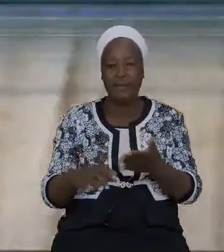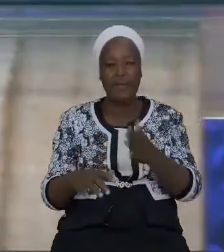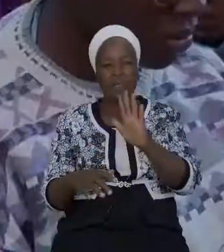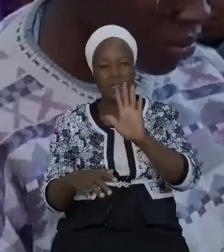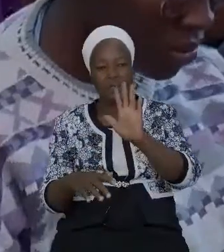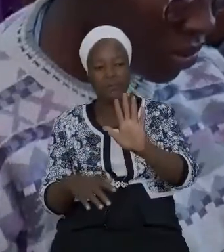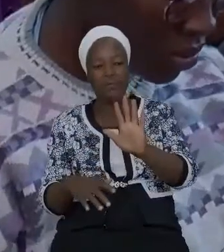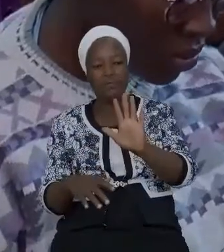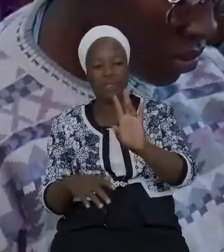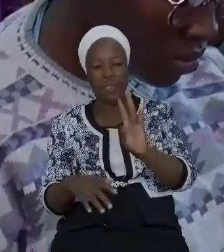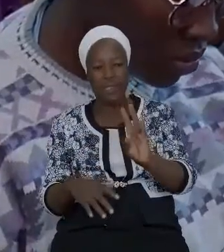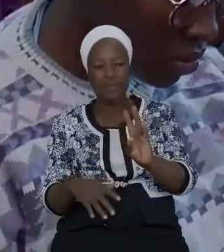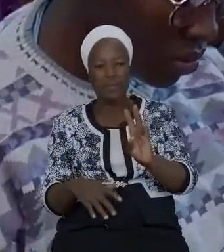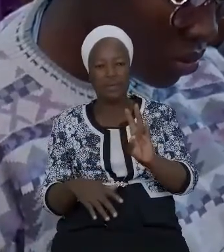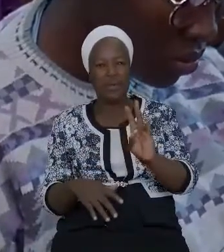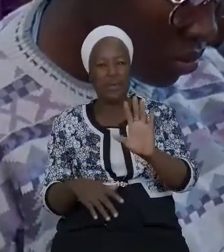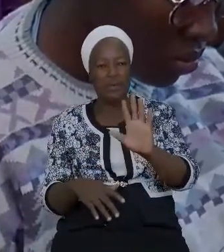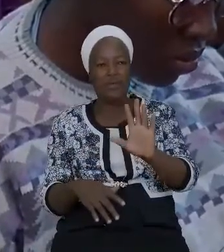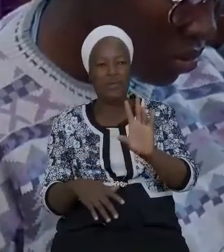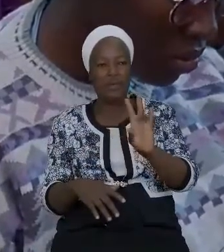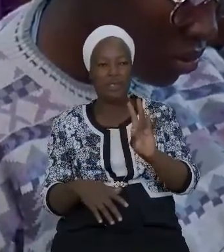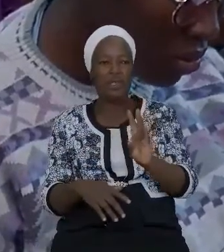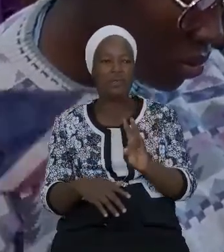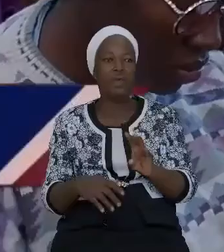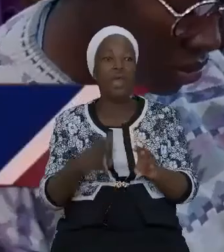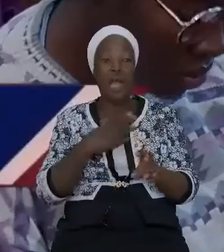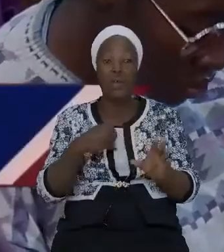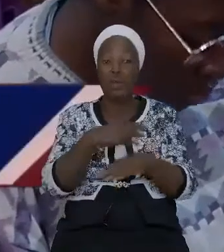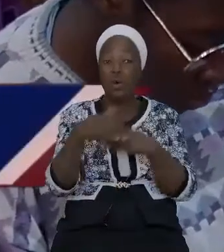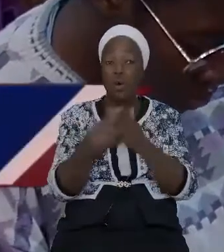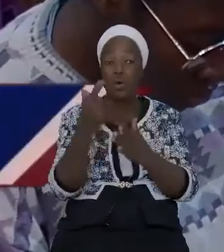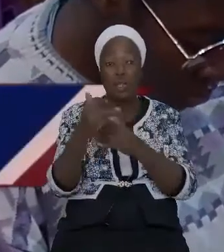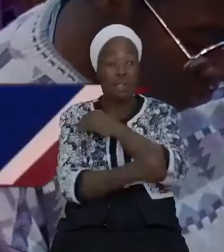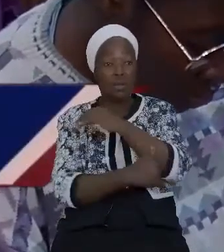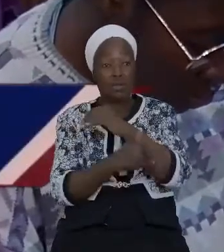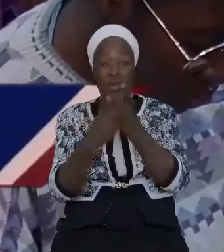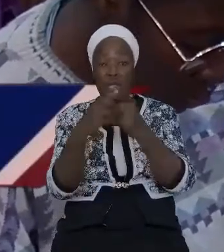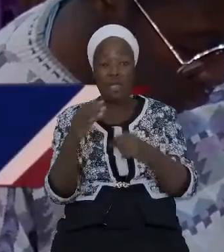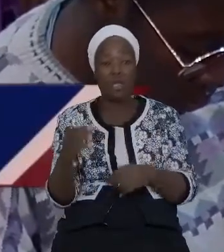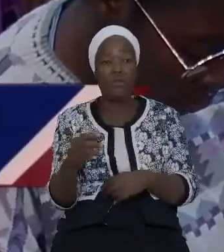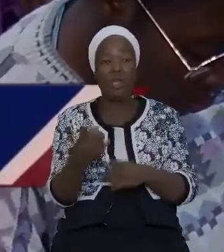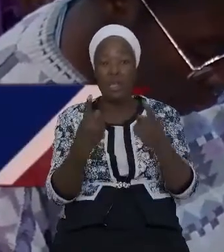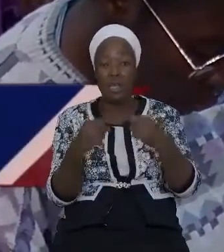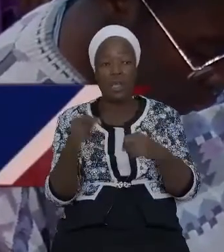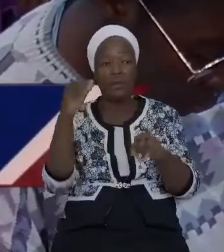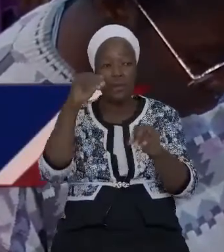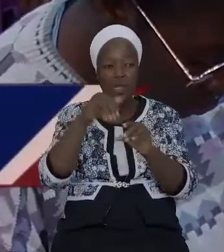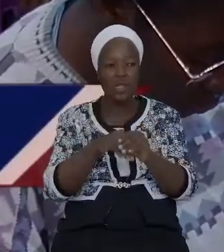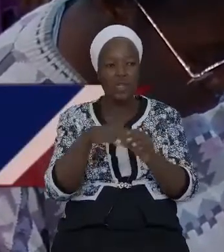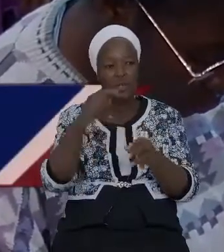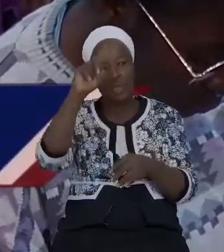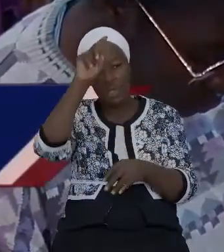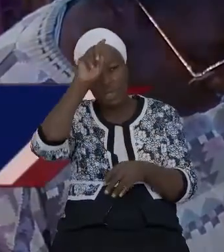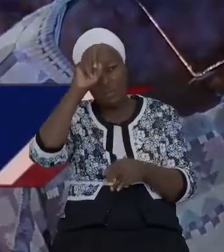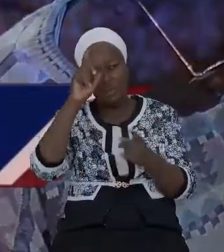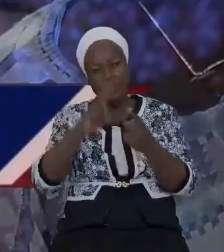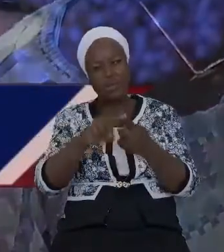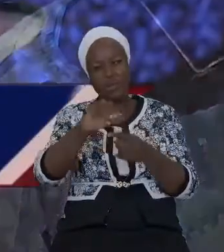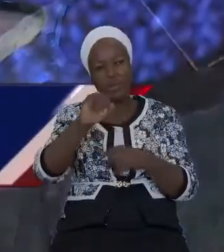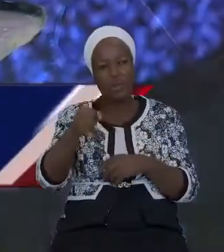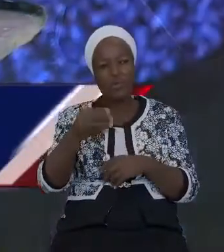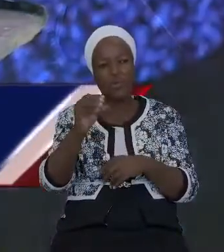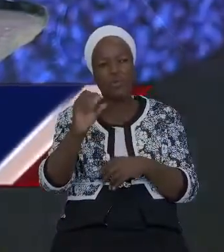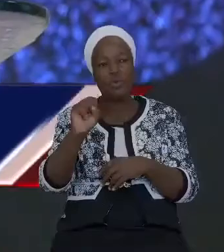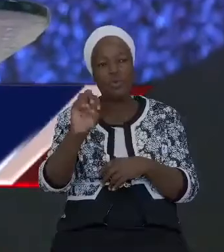57 there. In verse 57, and all the countries came into Egypt to Joseph for